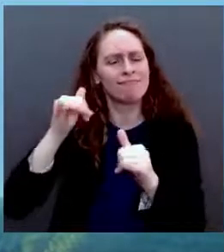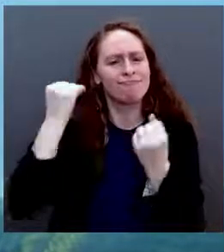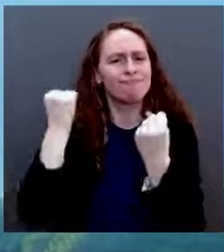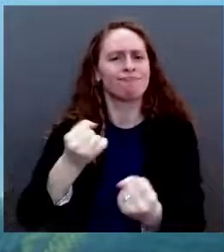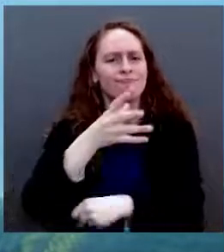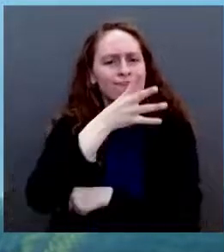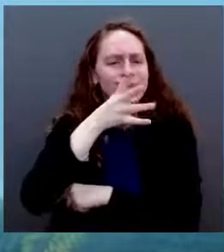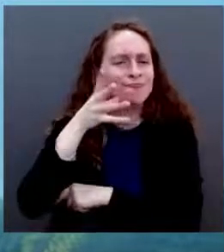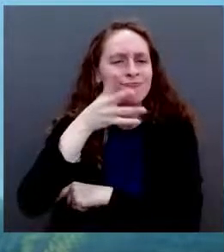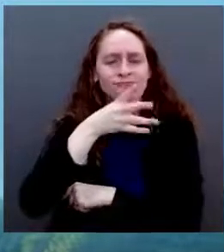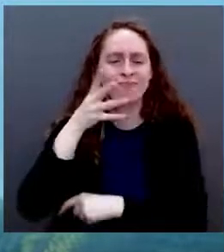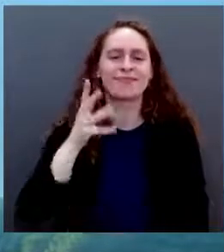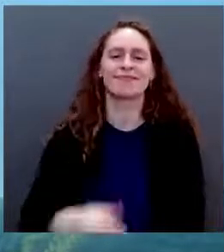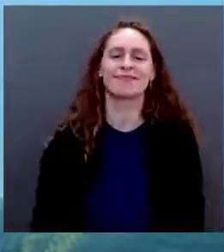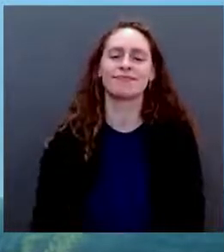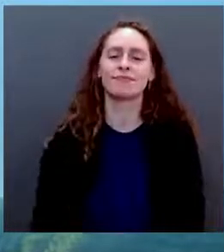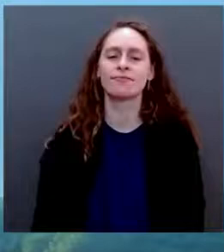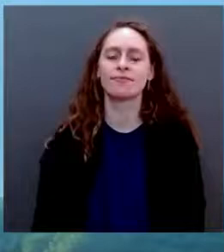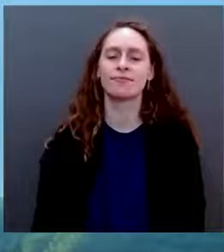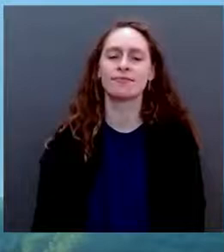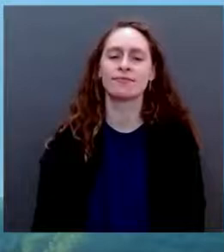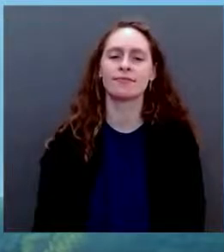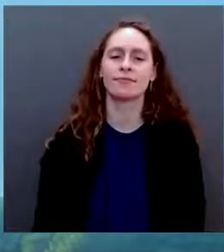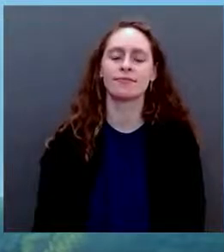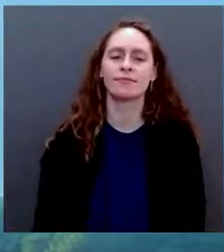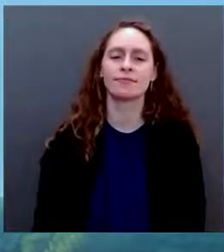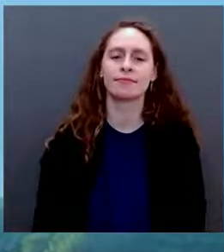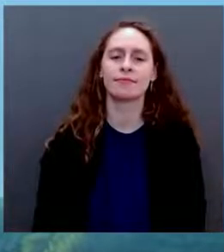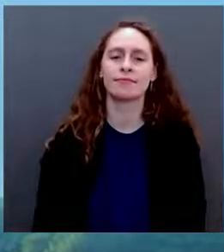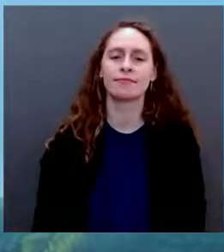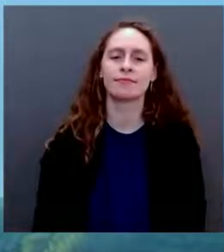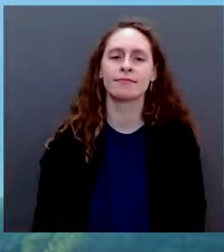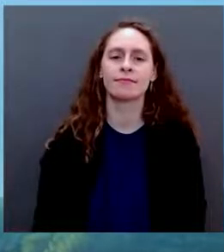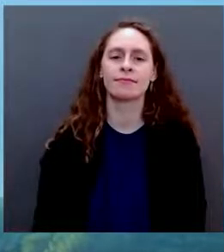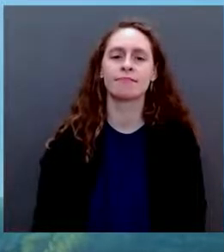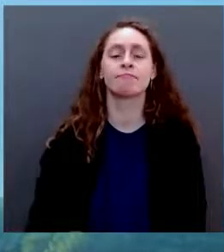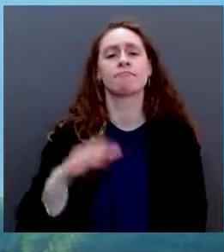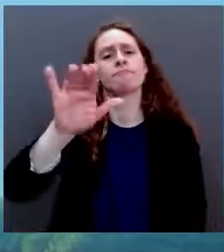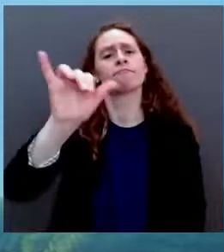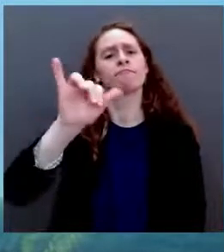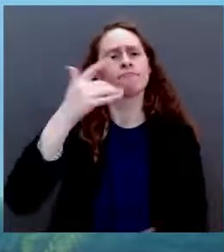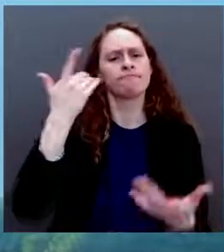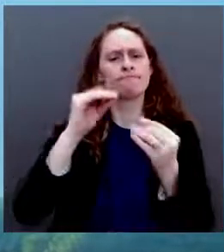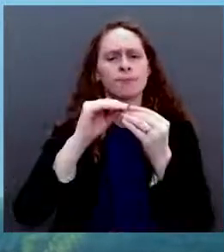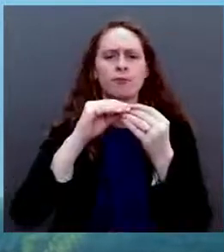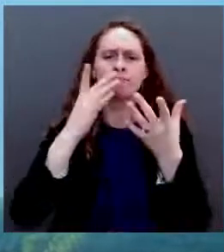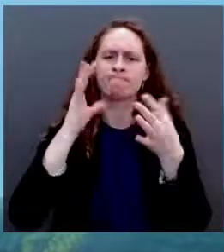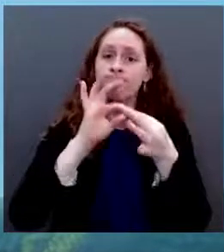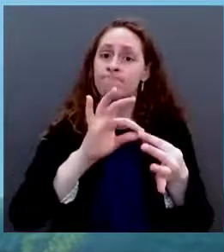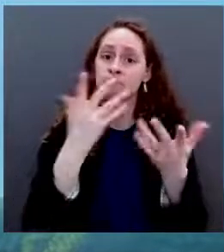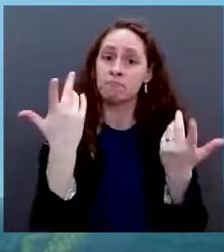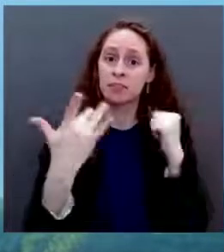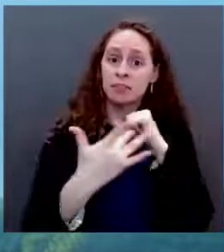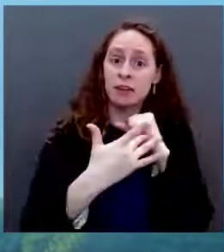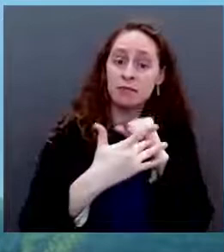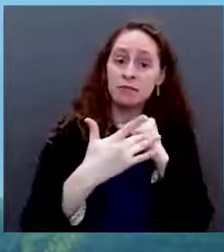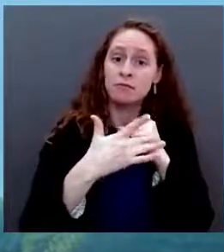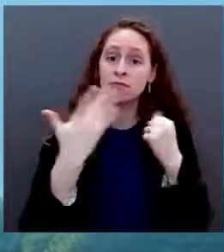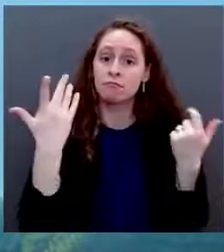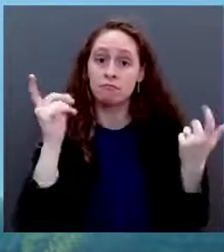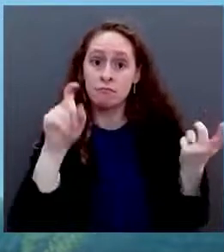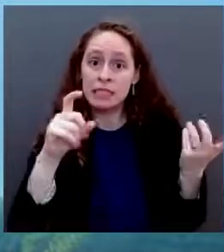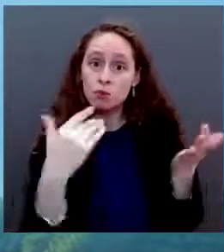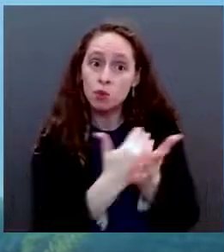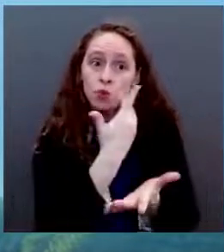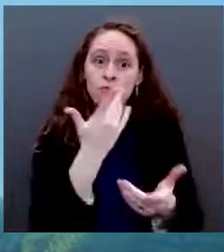of innovation in this industry. We're going to need new business models. We're going to need new ways of innovation and technology to create